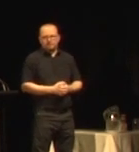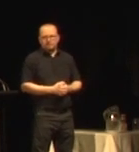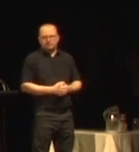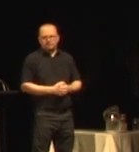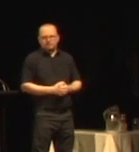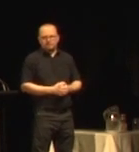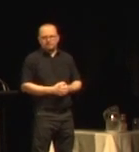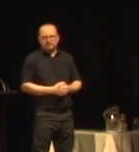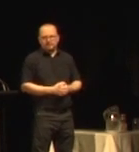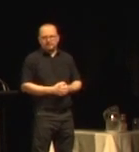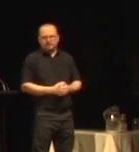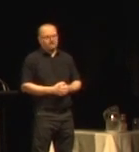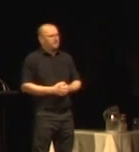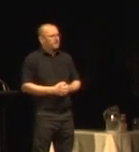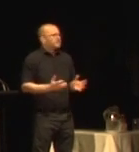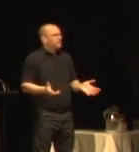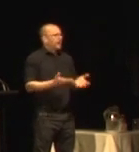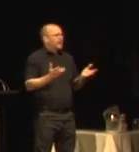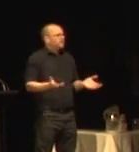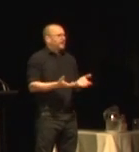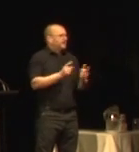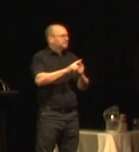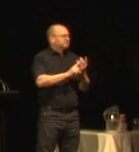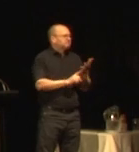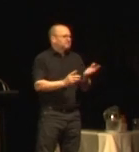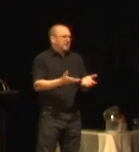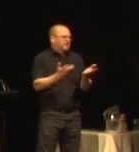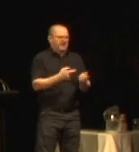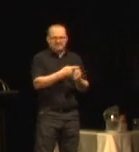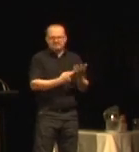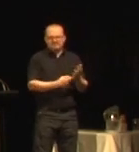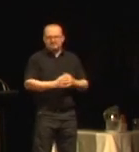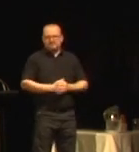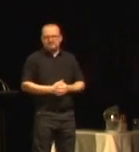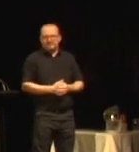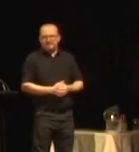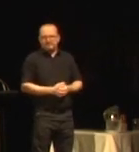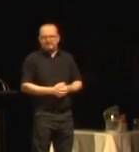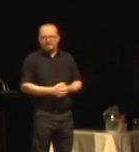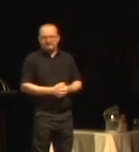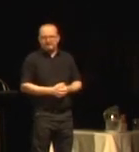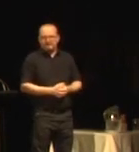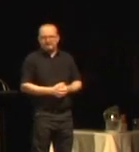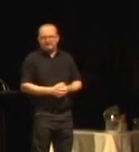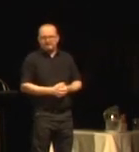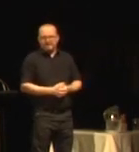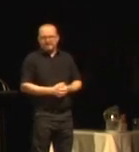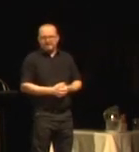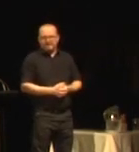Play at city scale, you know? Good kinds of play. So Model UN is a kind of